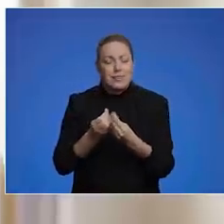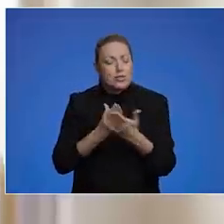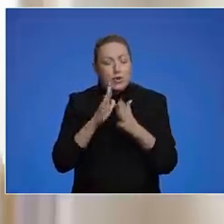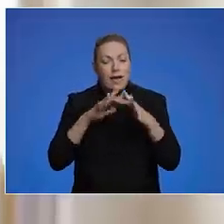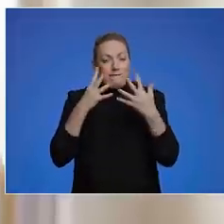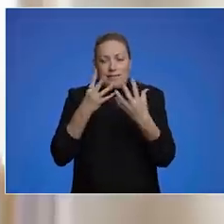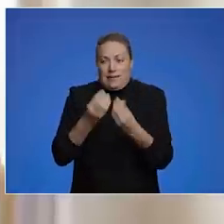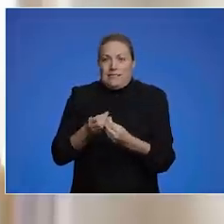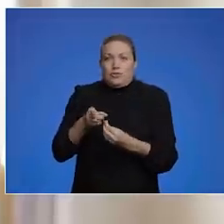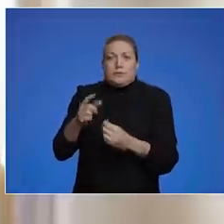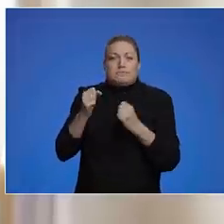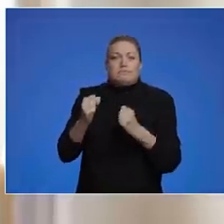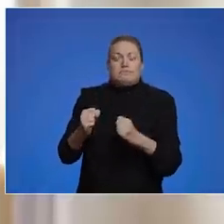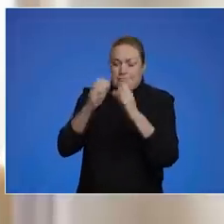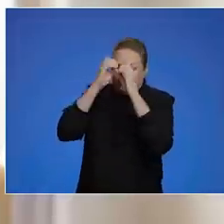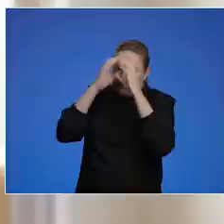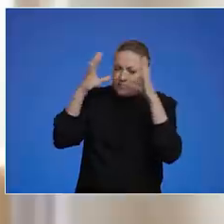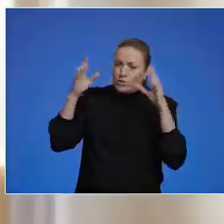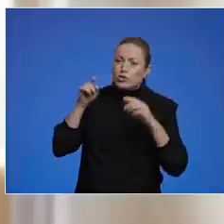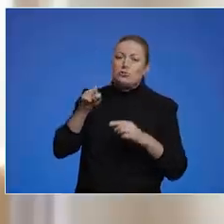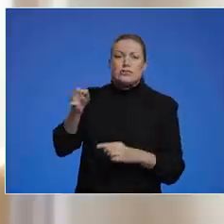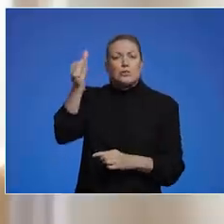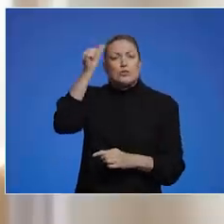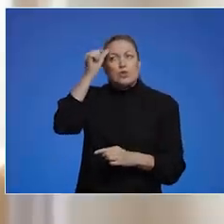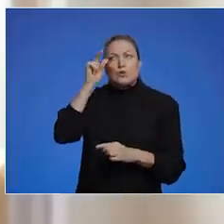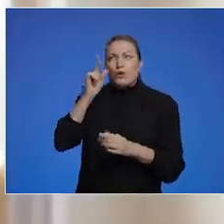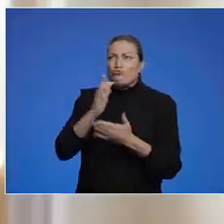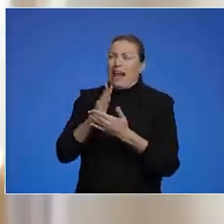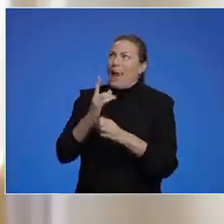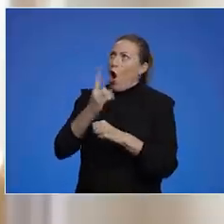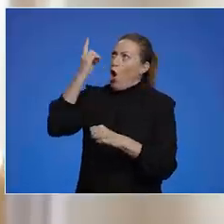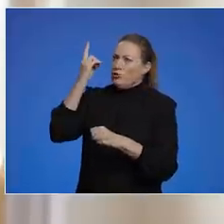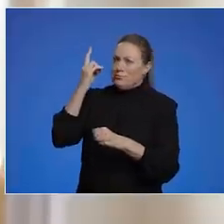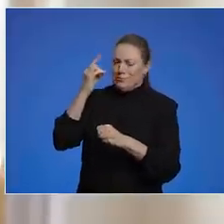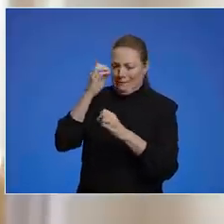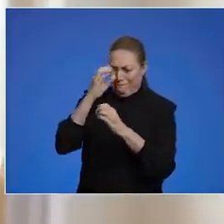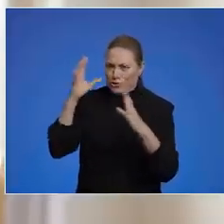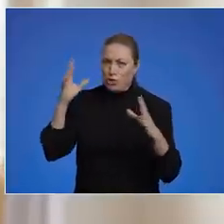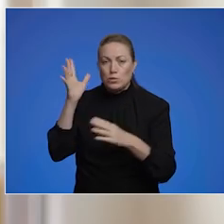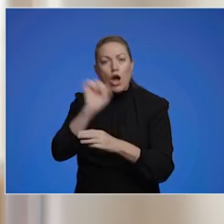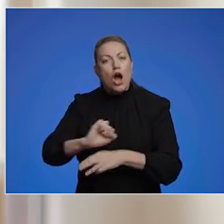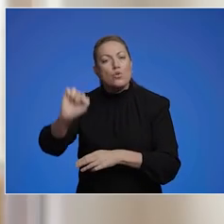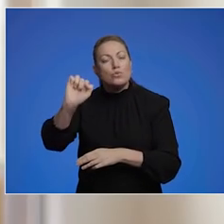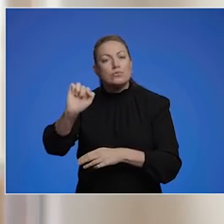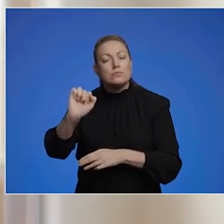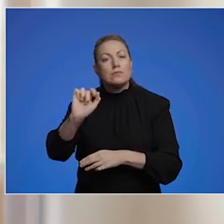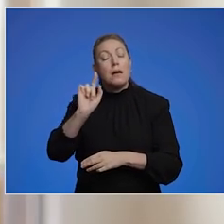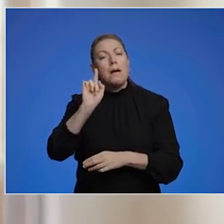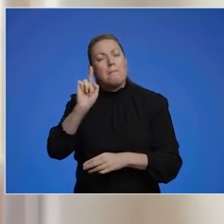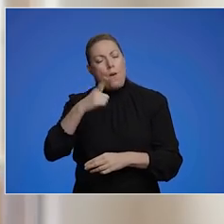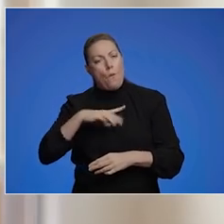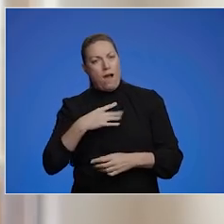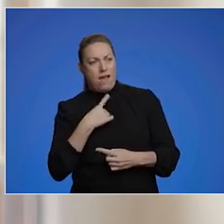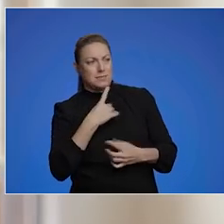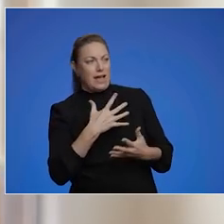this vision you had is not a God vision. Why am I saying this? We need to pray